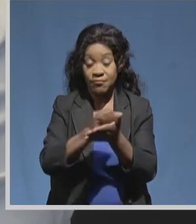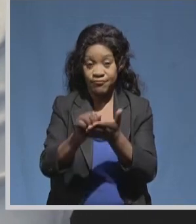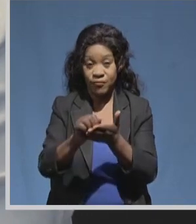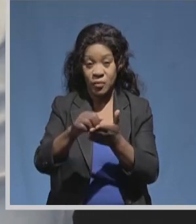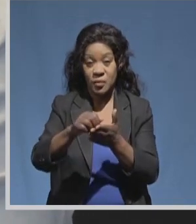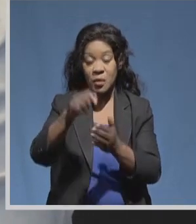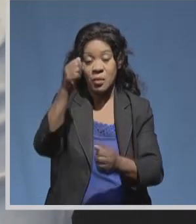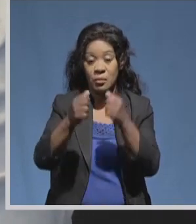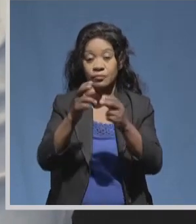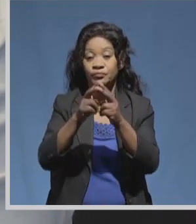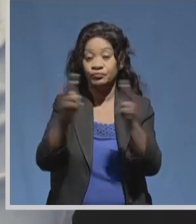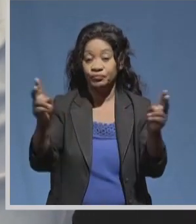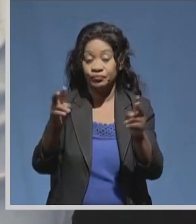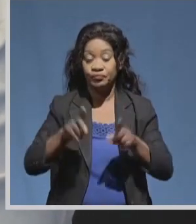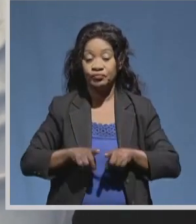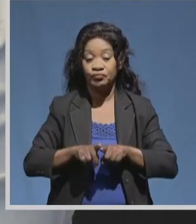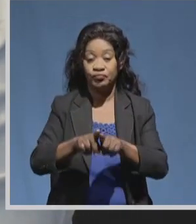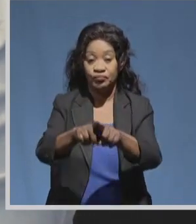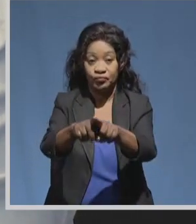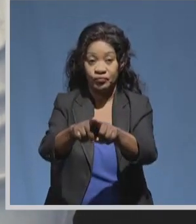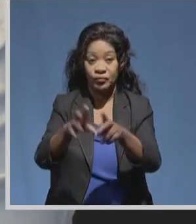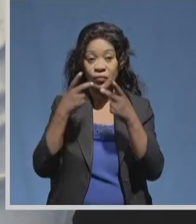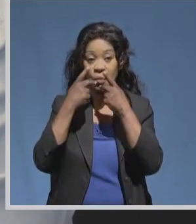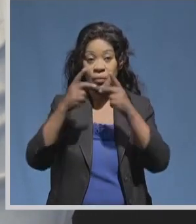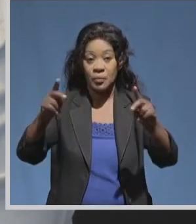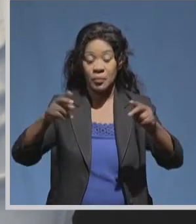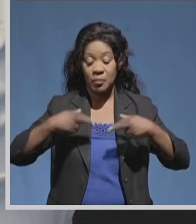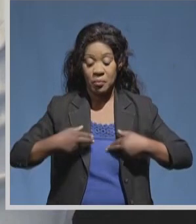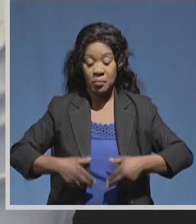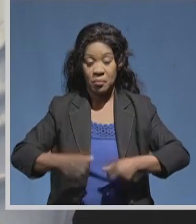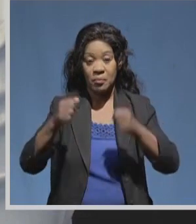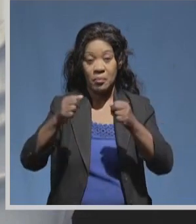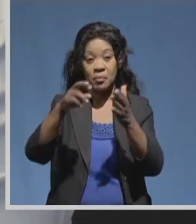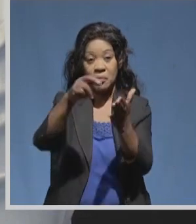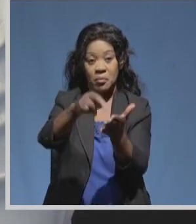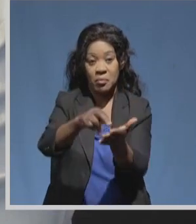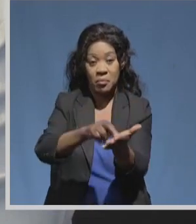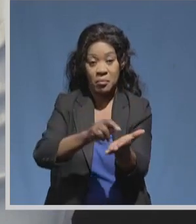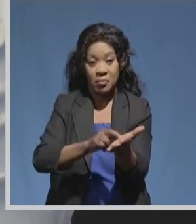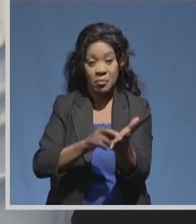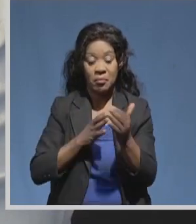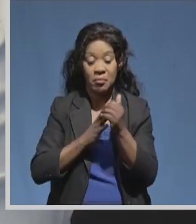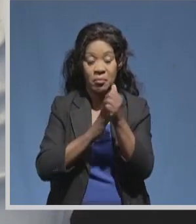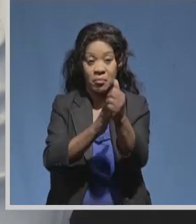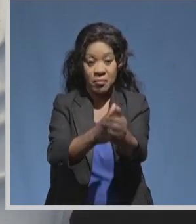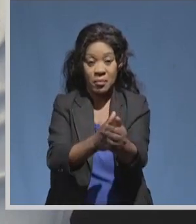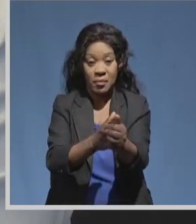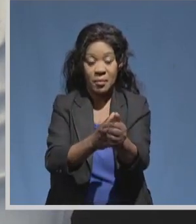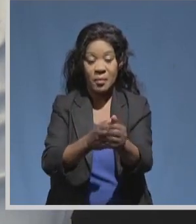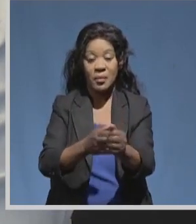about, subject to public health regulations, guidelines, and